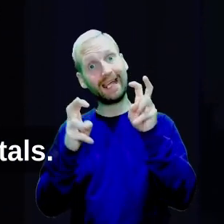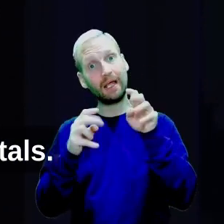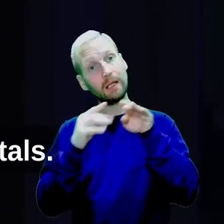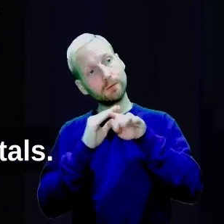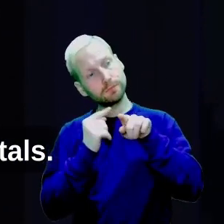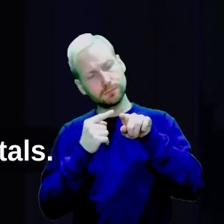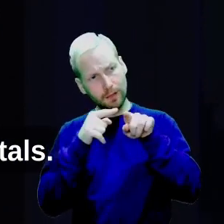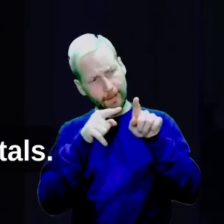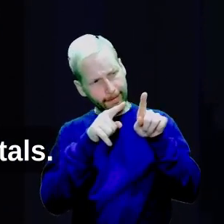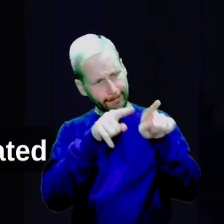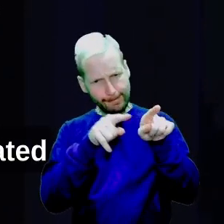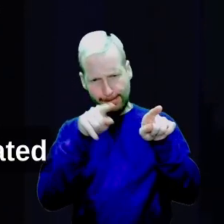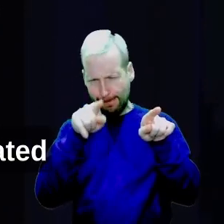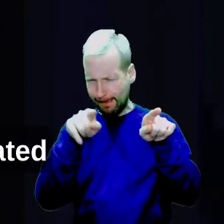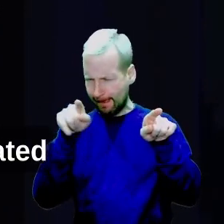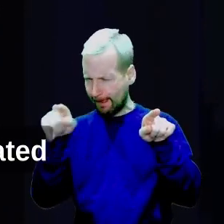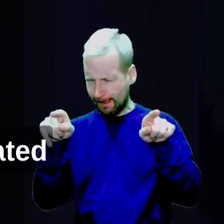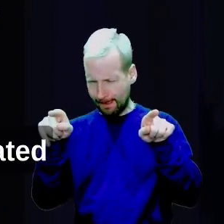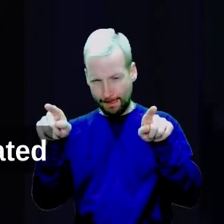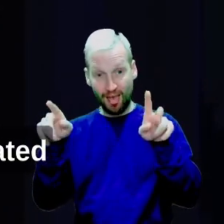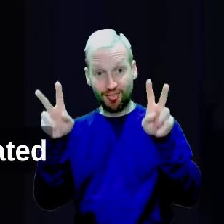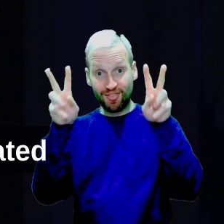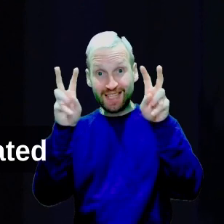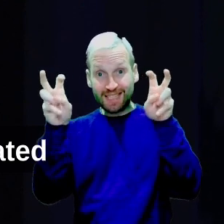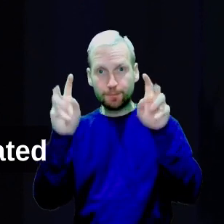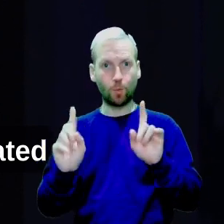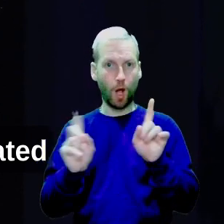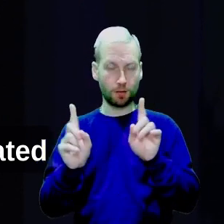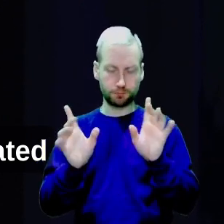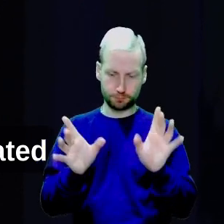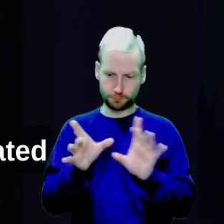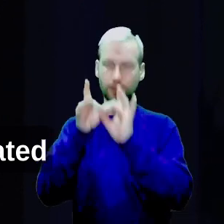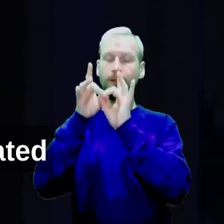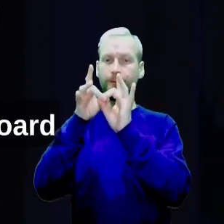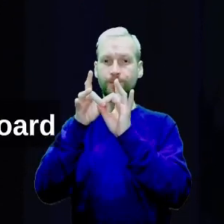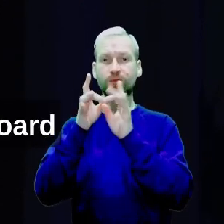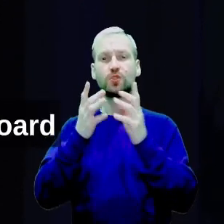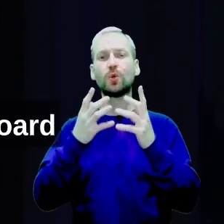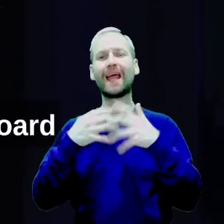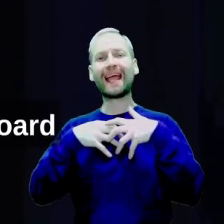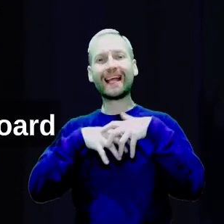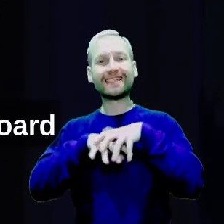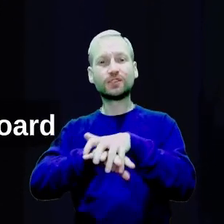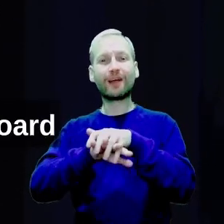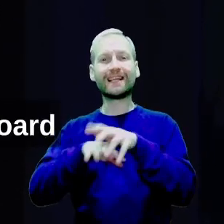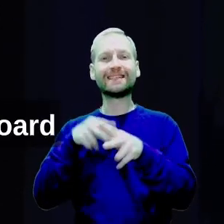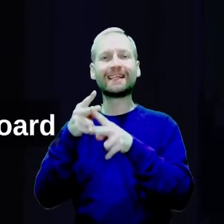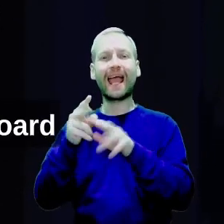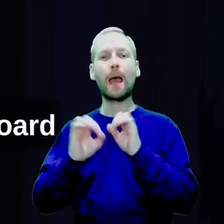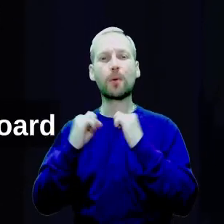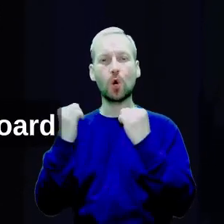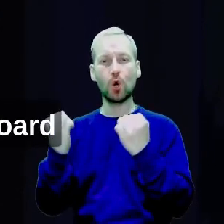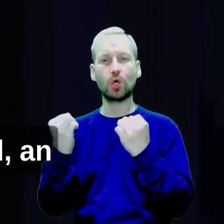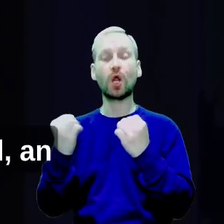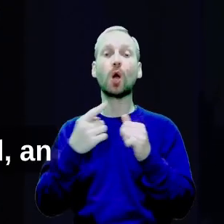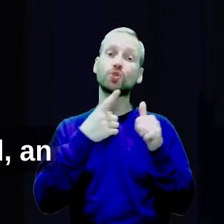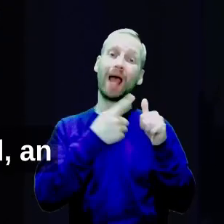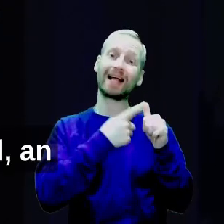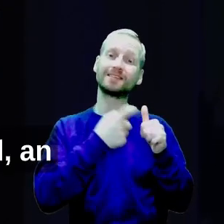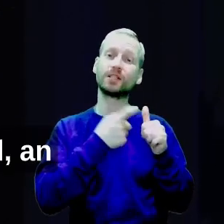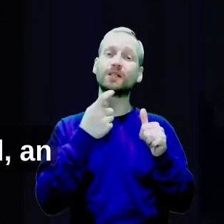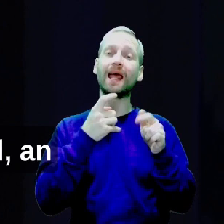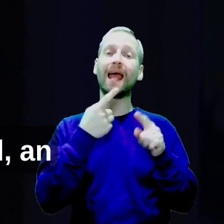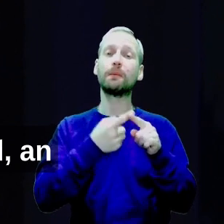across all three hospitals, and this will be presented back to both the Integrated Care Board and the Urgent and Emergency Care Board of the